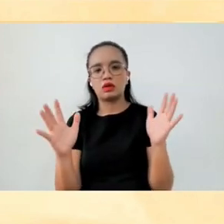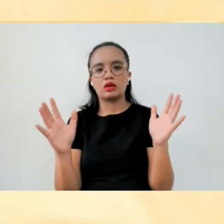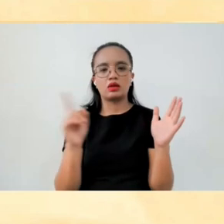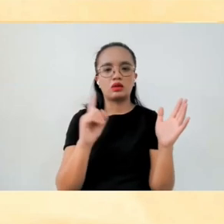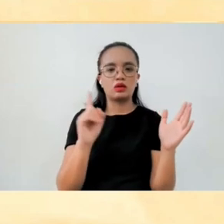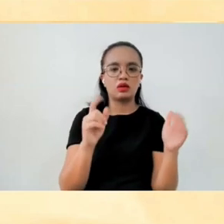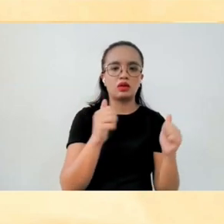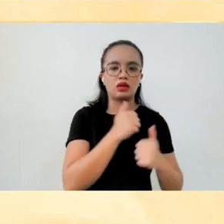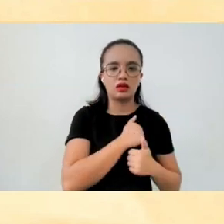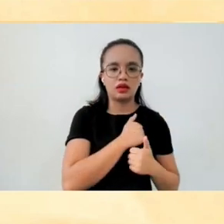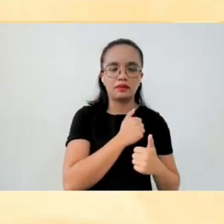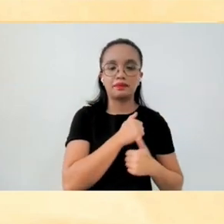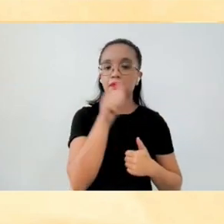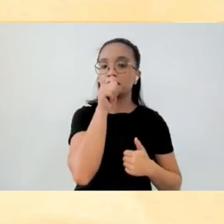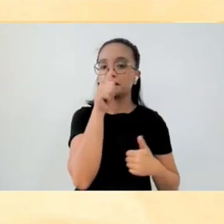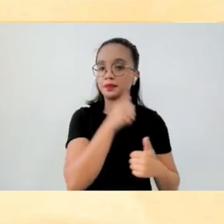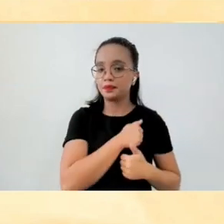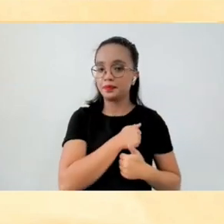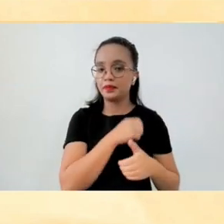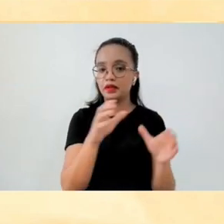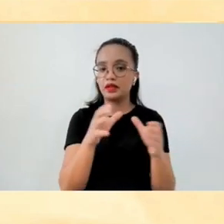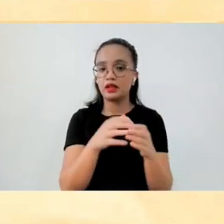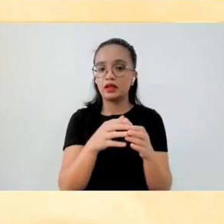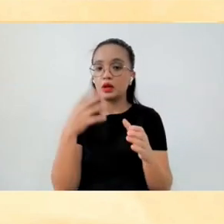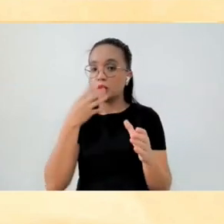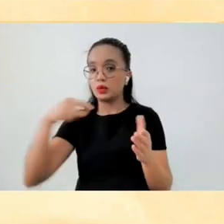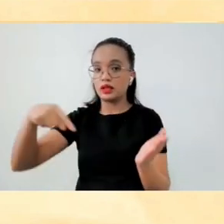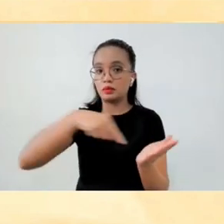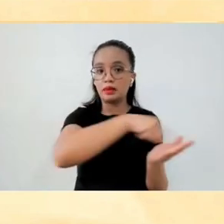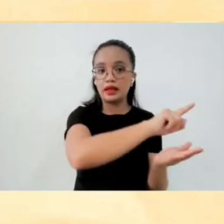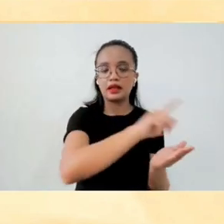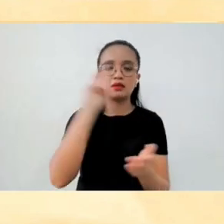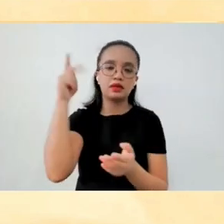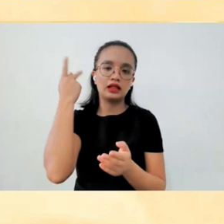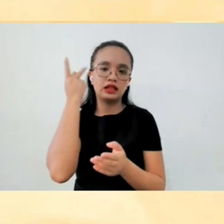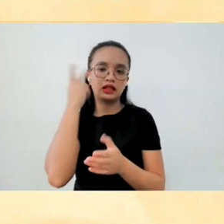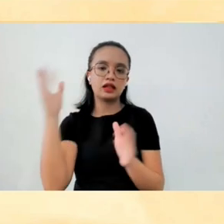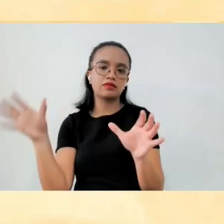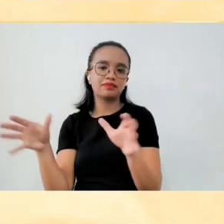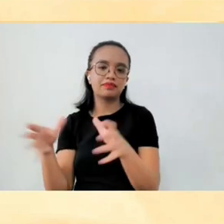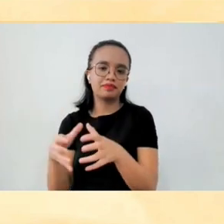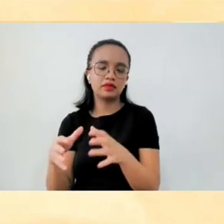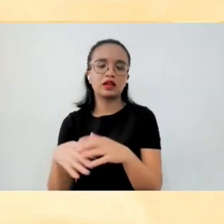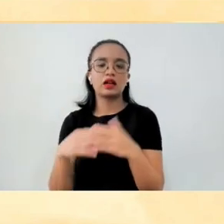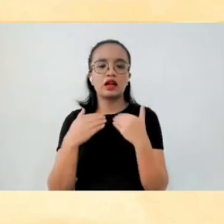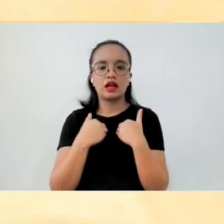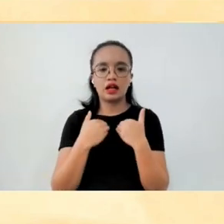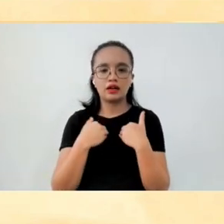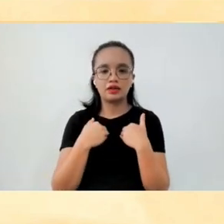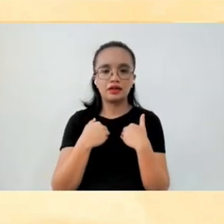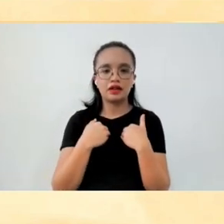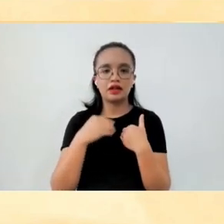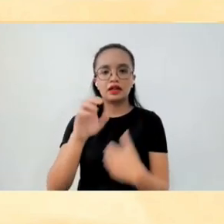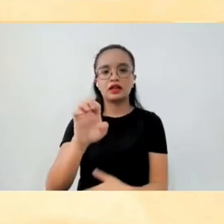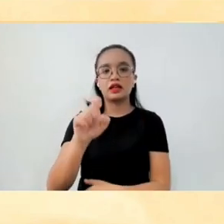SALW, the private armed groups that are paid by political and economic elites. There's also extremist violence, which